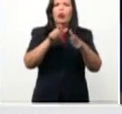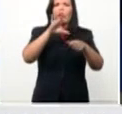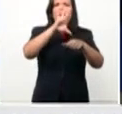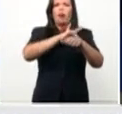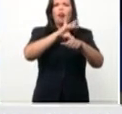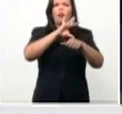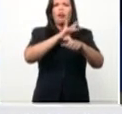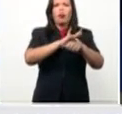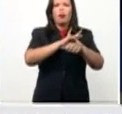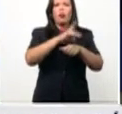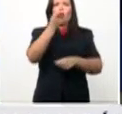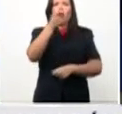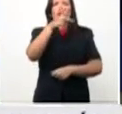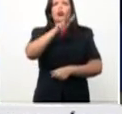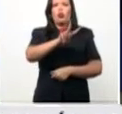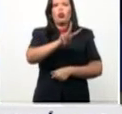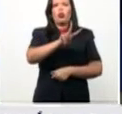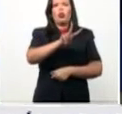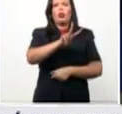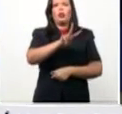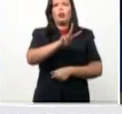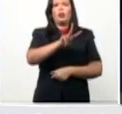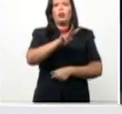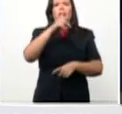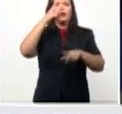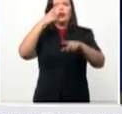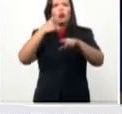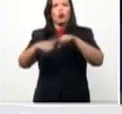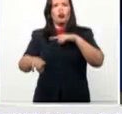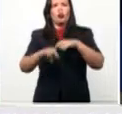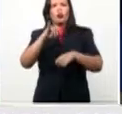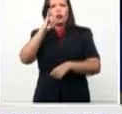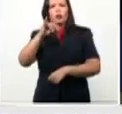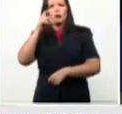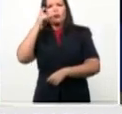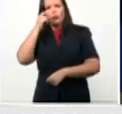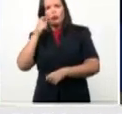Yesterday, the female sex was predominant for 12 of the 18 cases,